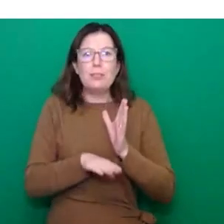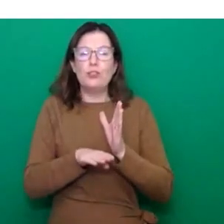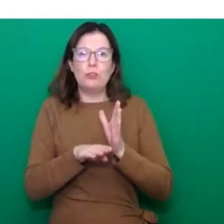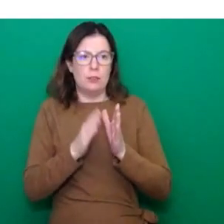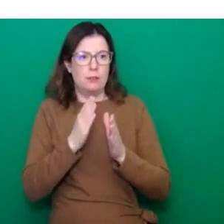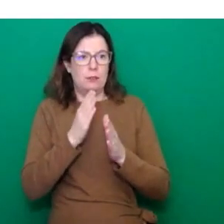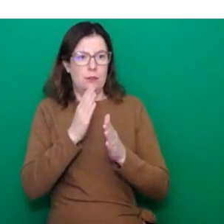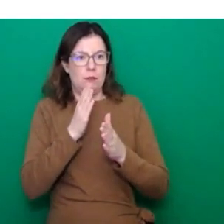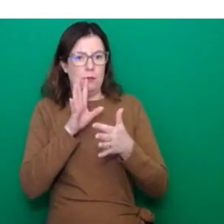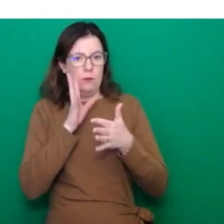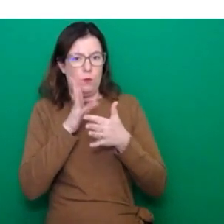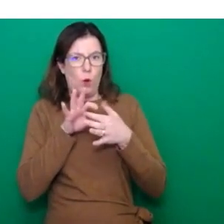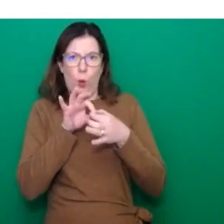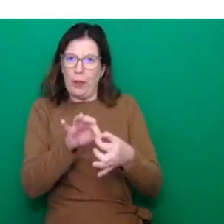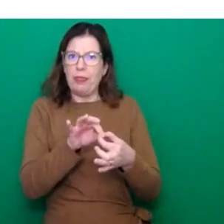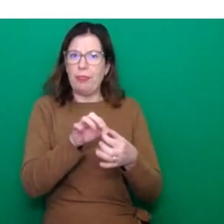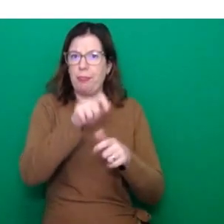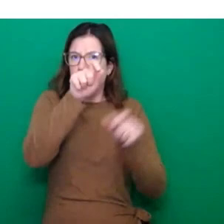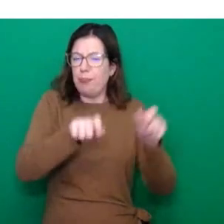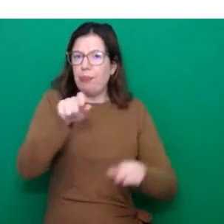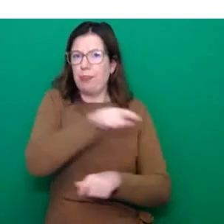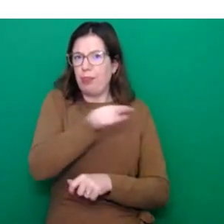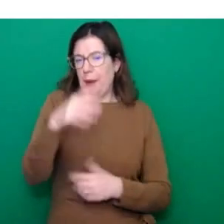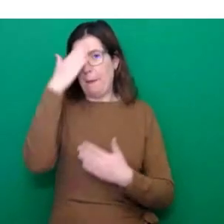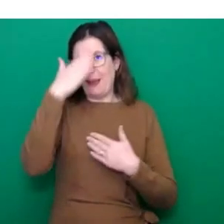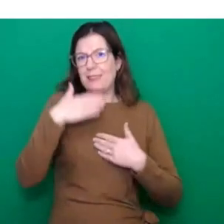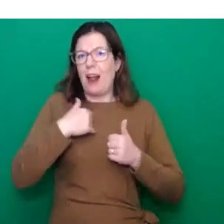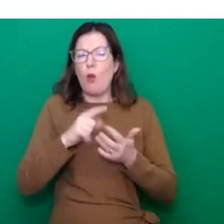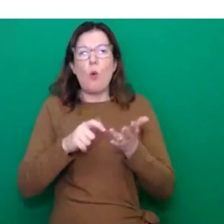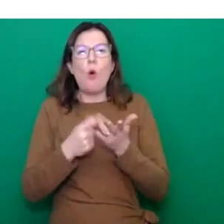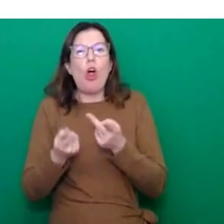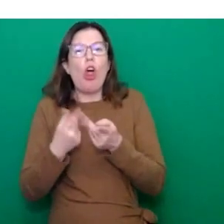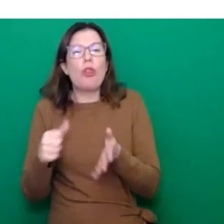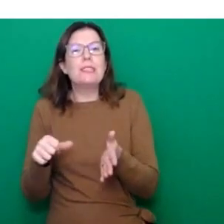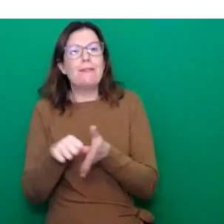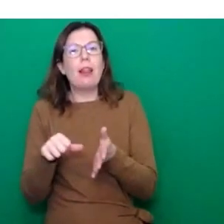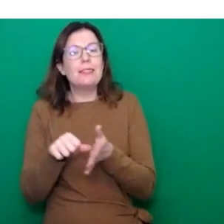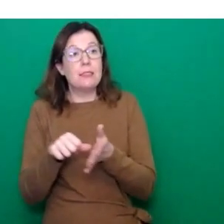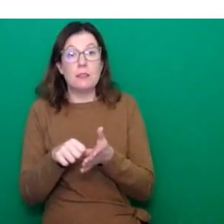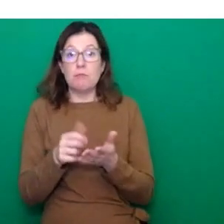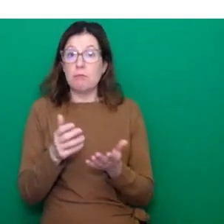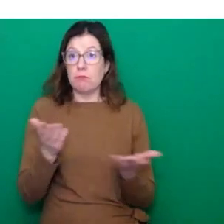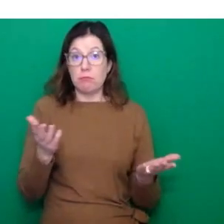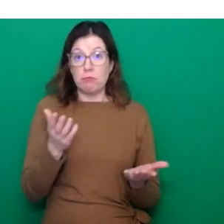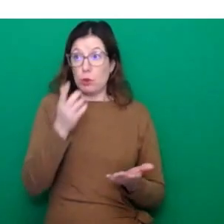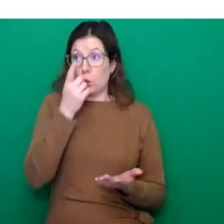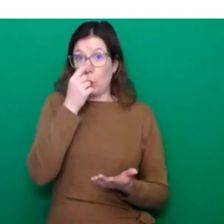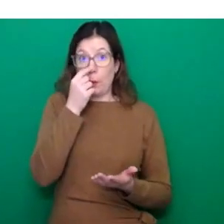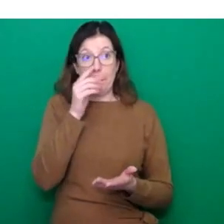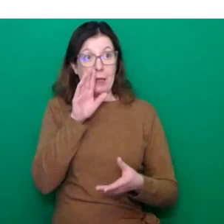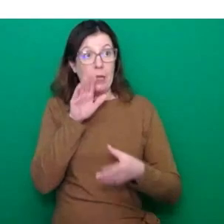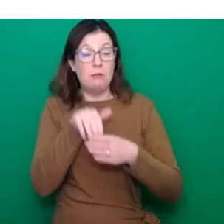people, particularly people who are experiencing some sort of, mental health or other difficulty. And that can start in lots of ways often, can't it? With a